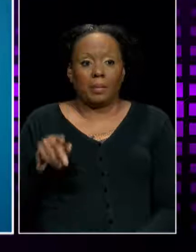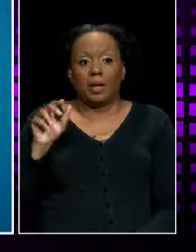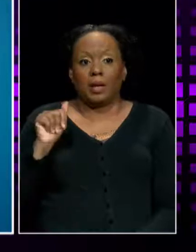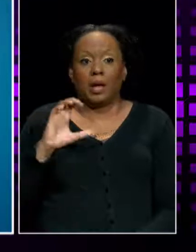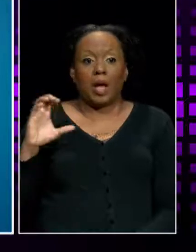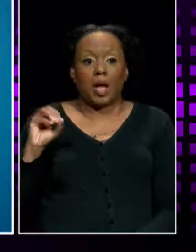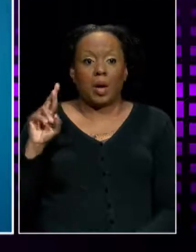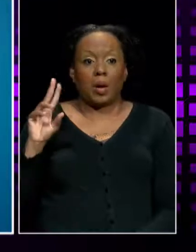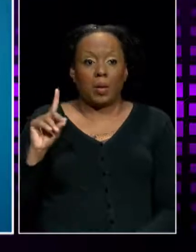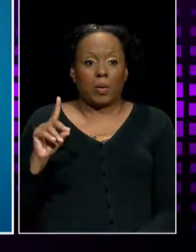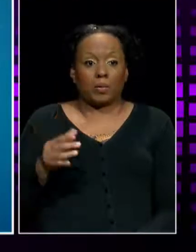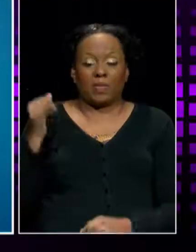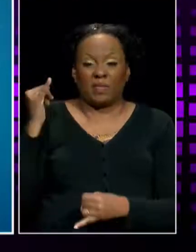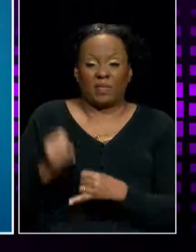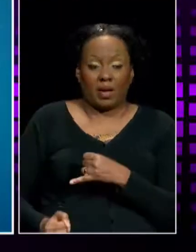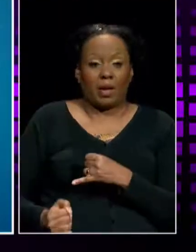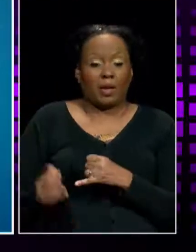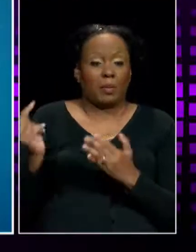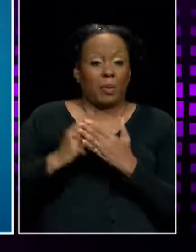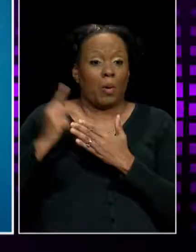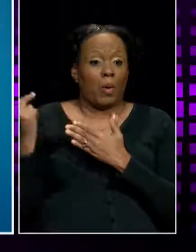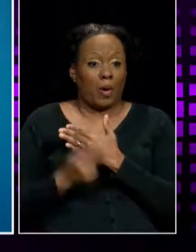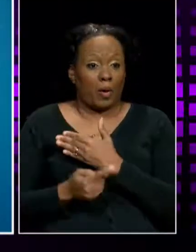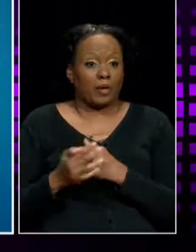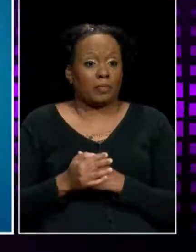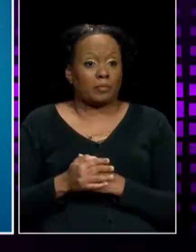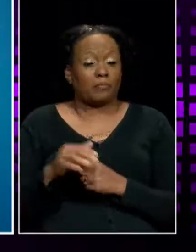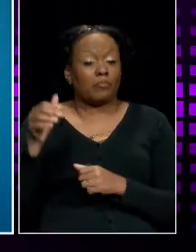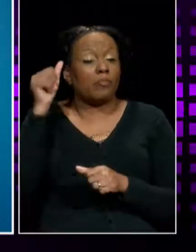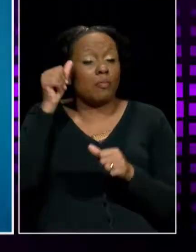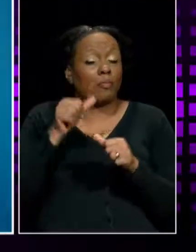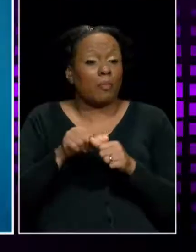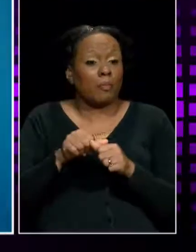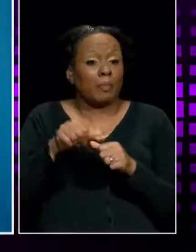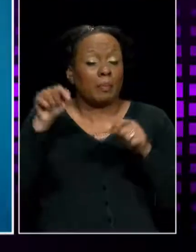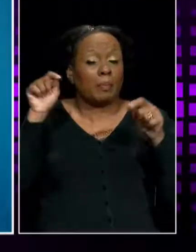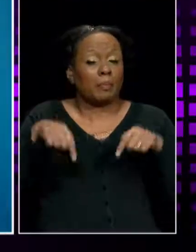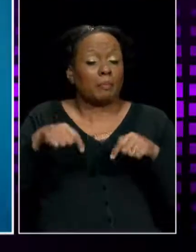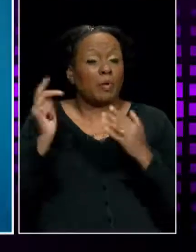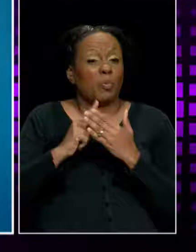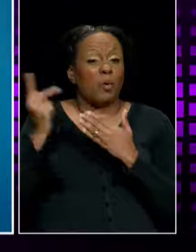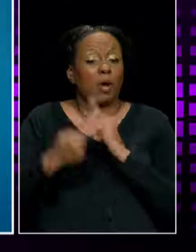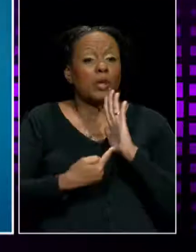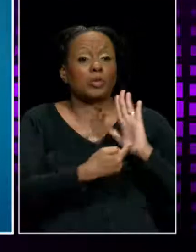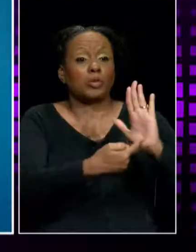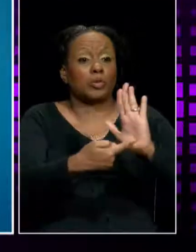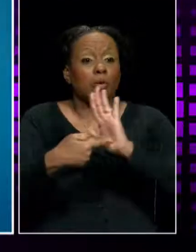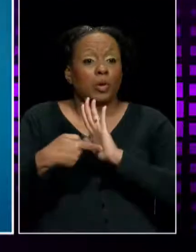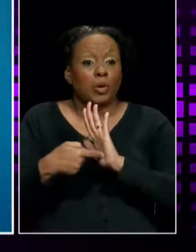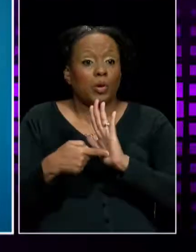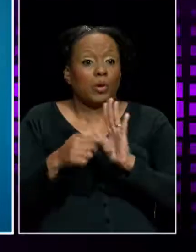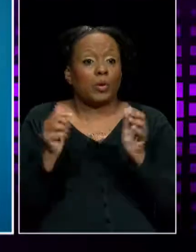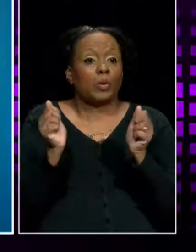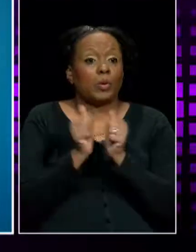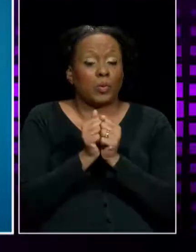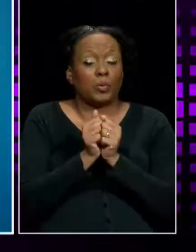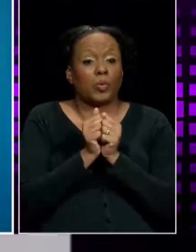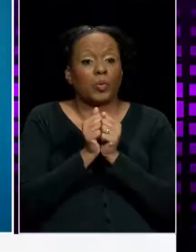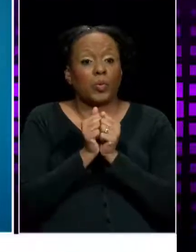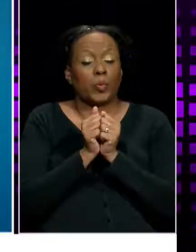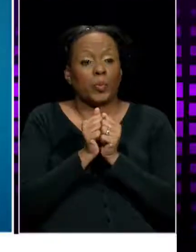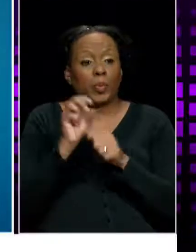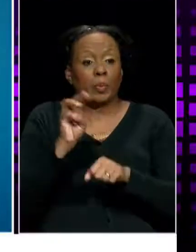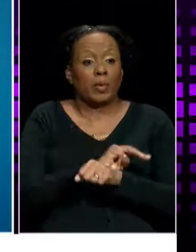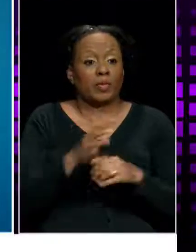episode, and a reminder that this is brought to you by the Division of Youth Affairs in collaboration with the Caribbean Broadcasting Corporation.